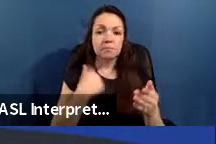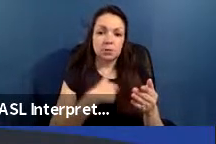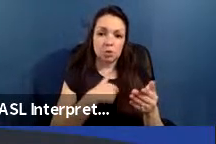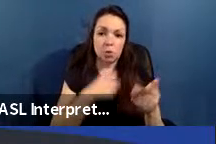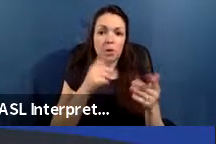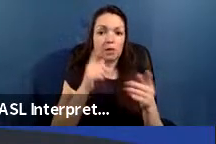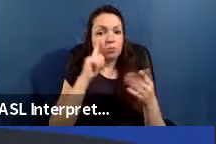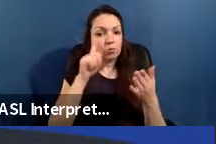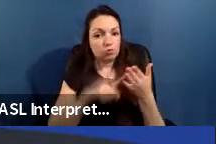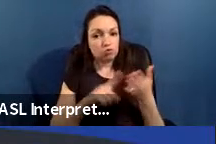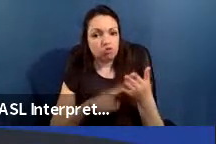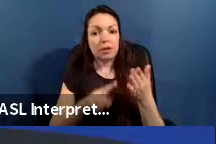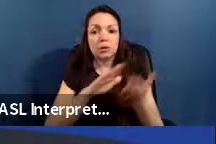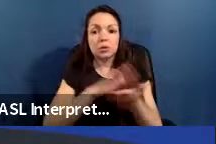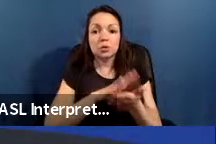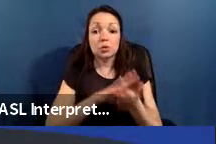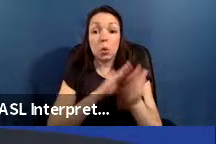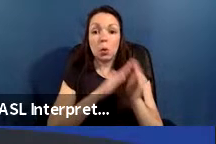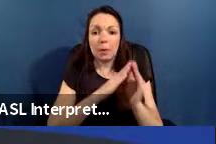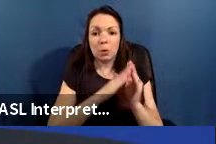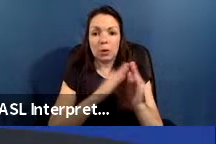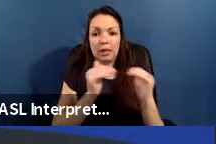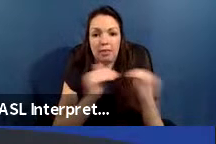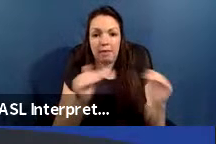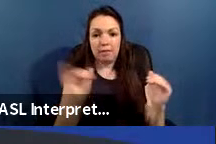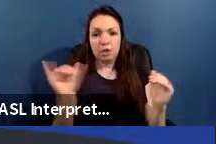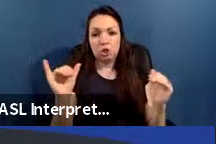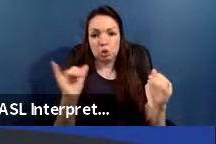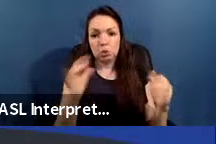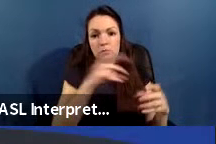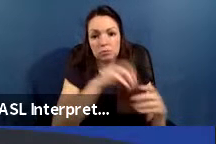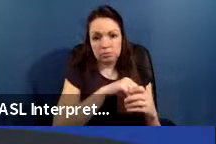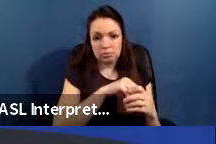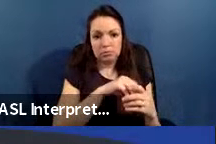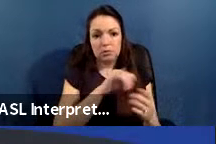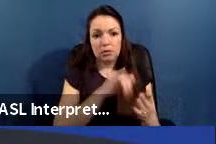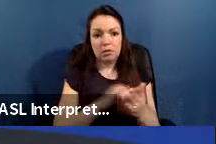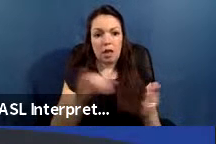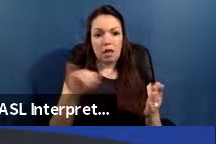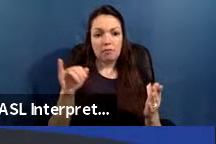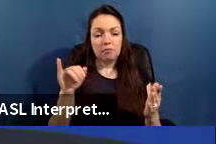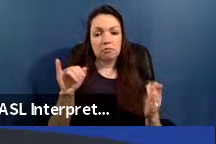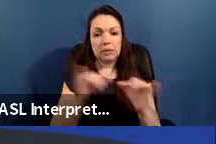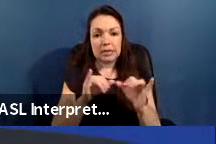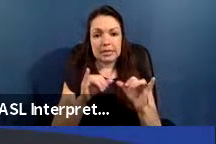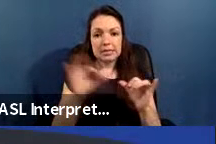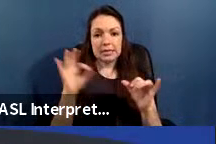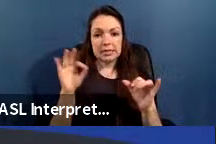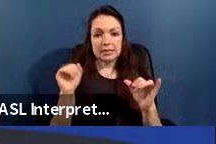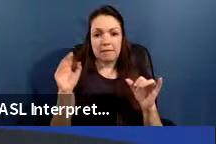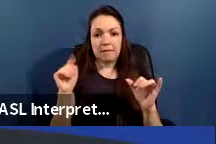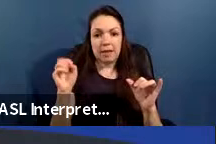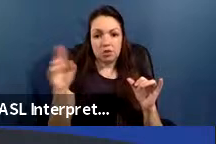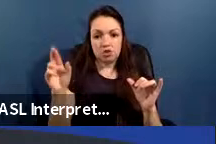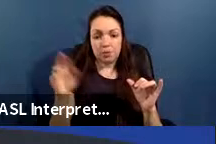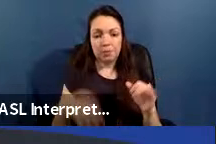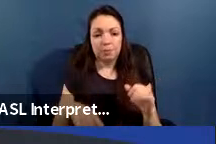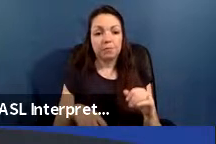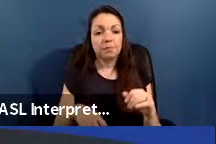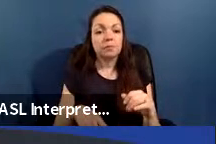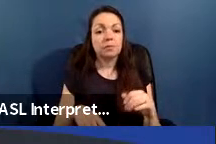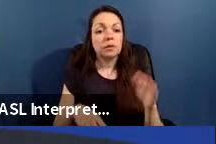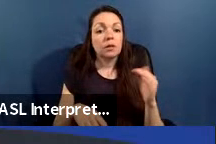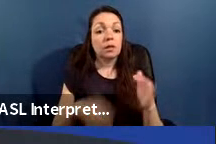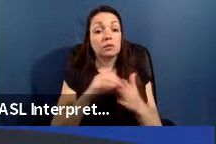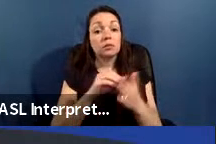level to factor into this index factor. We also look at whether at the